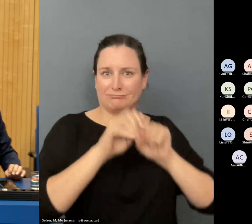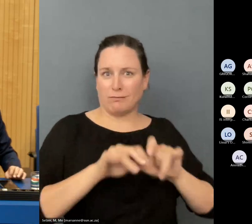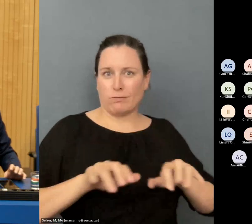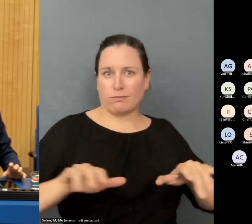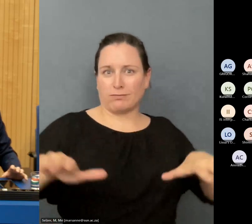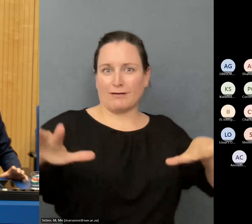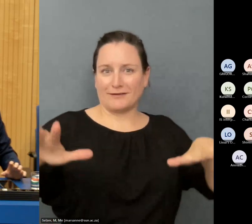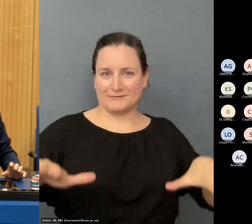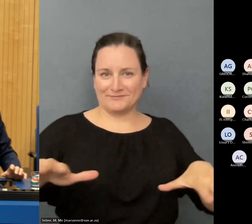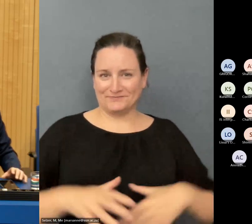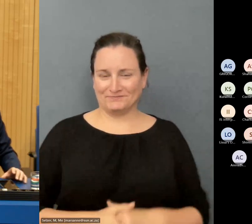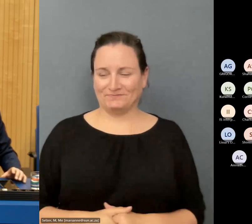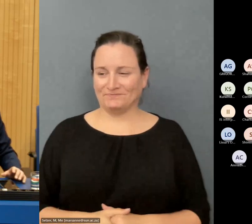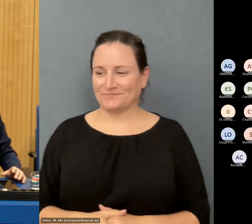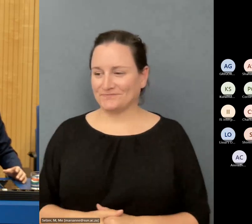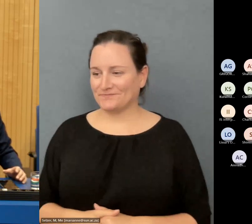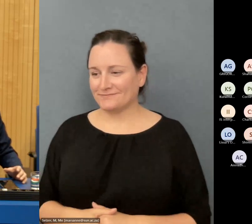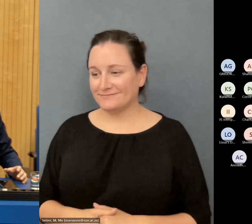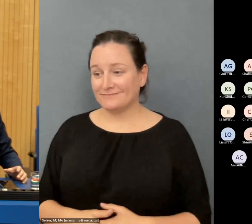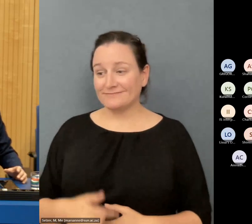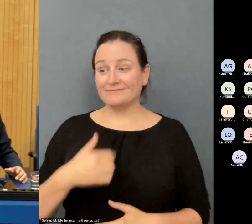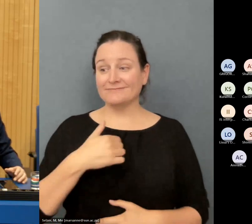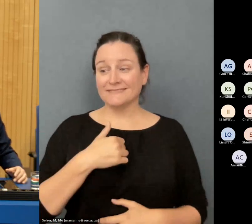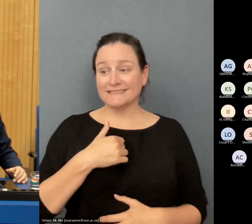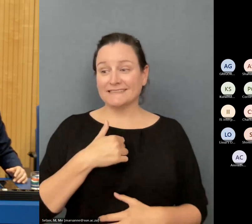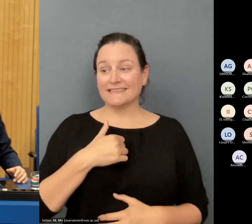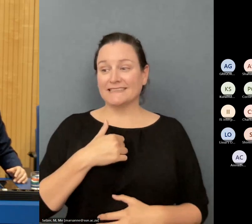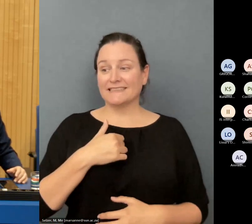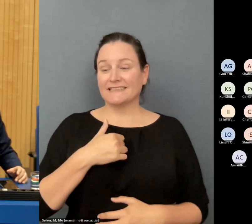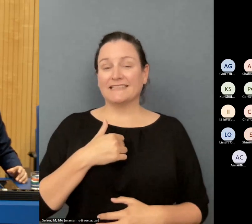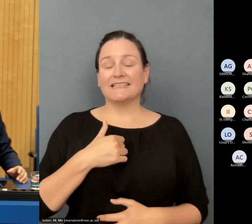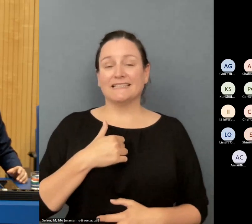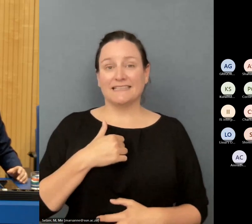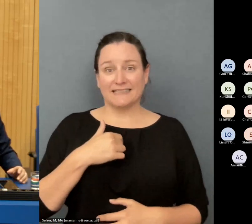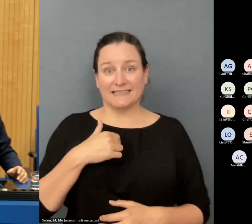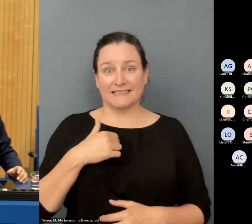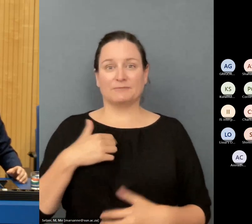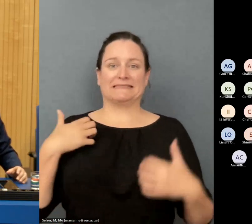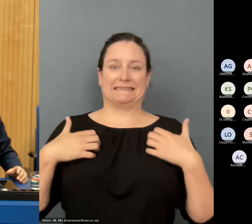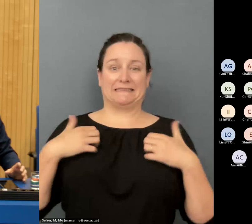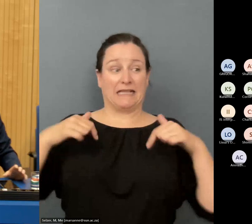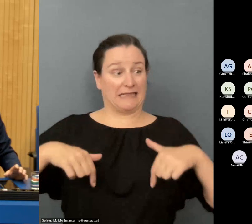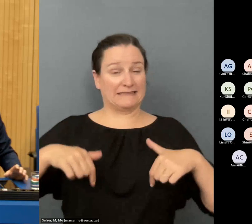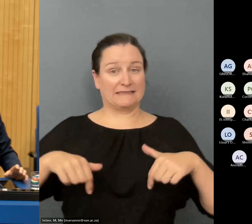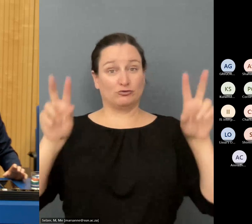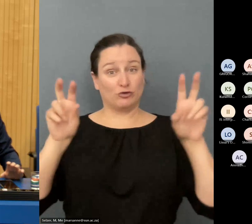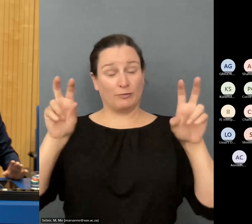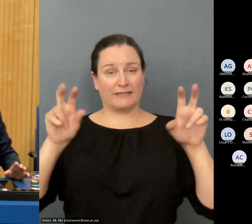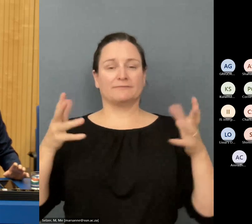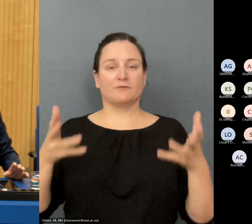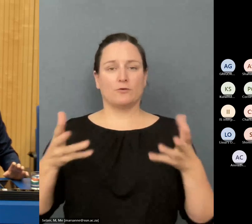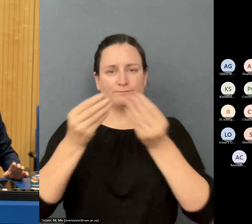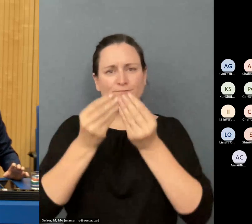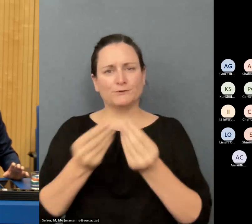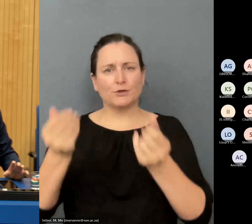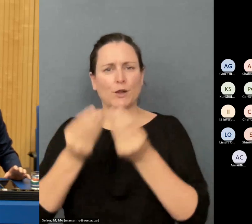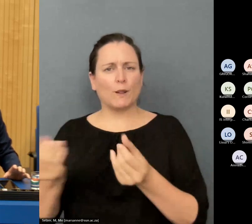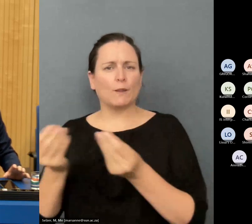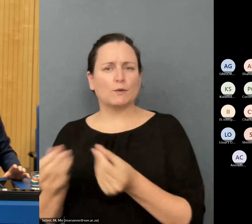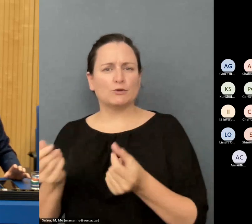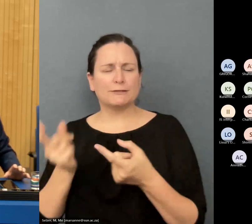my distinct pleasure and honor to lead a program called Scaling Solutions. And this is one of those fancy